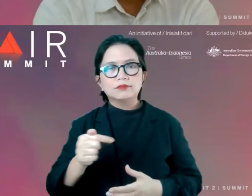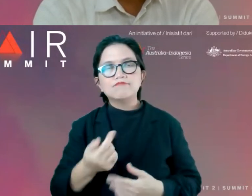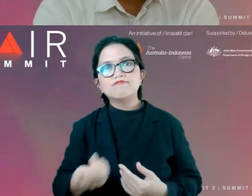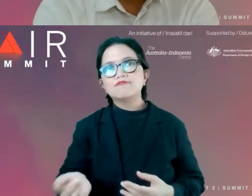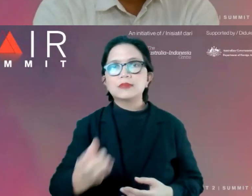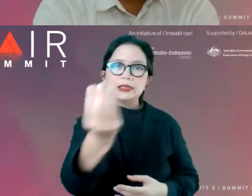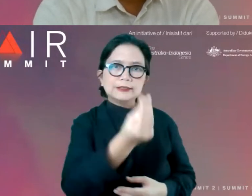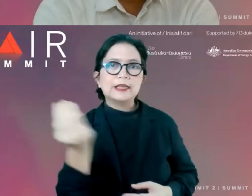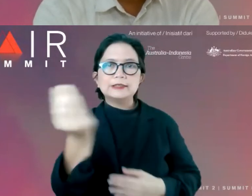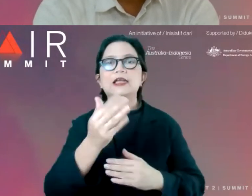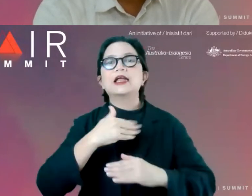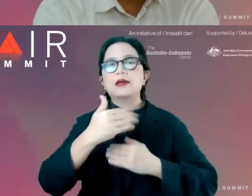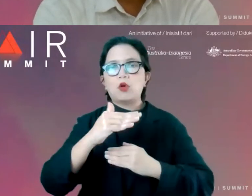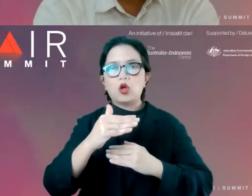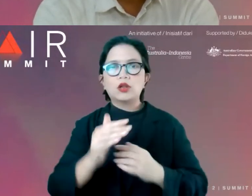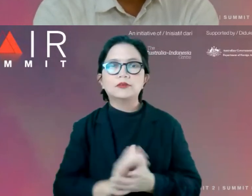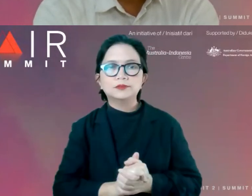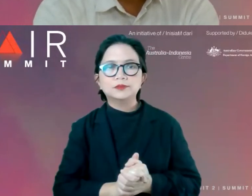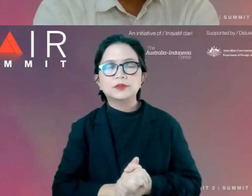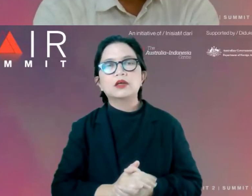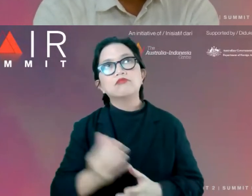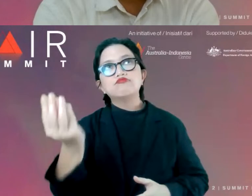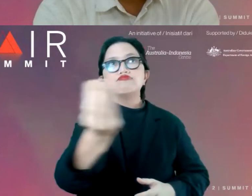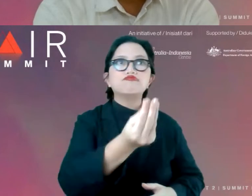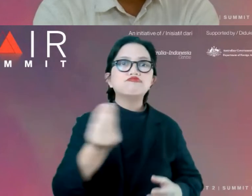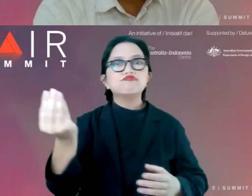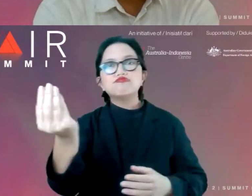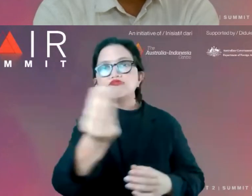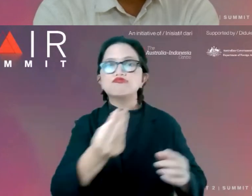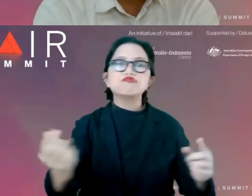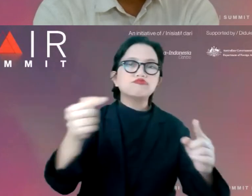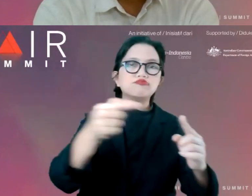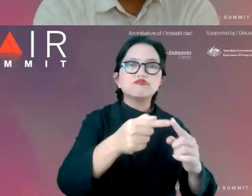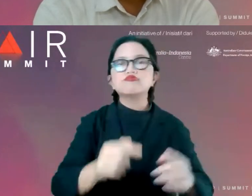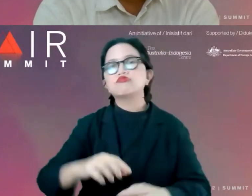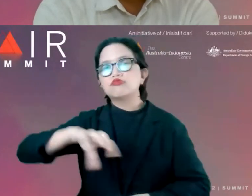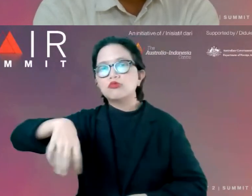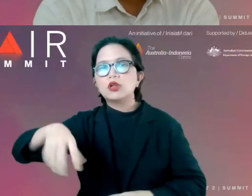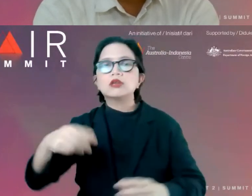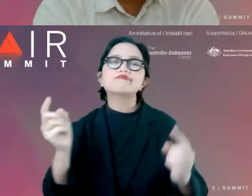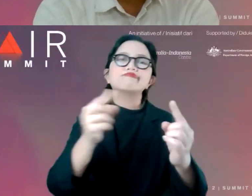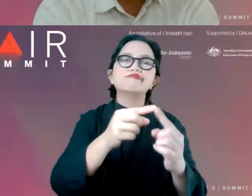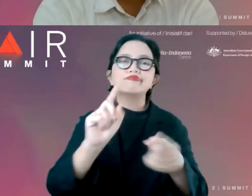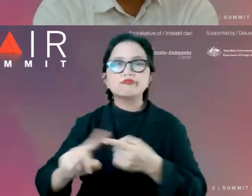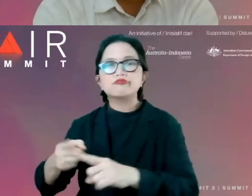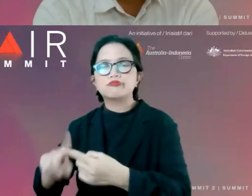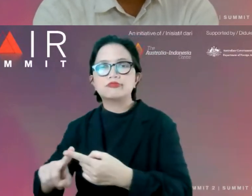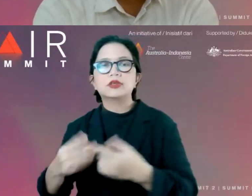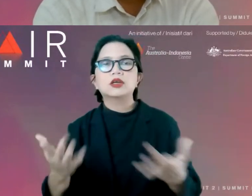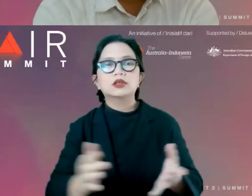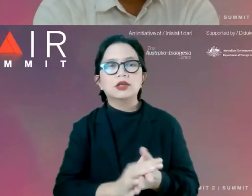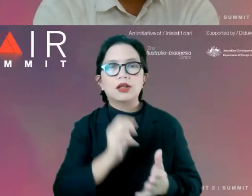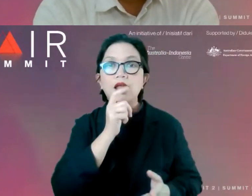to visit family, were much higher reported than in Jakarta. Now, I'm not